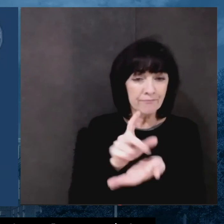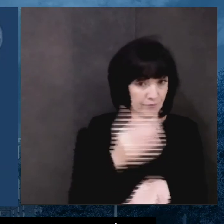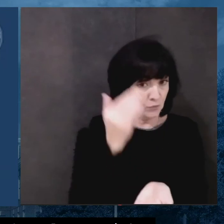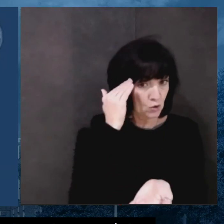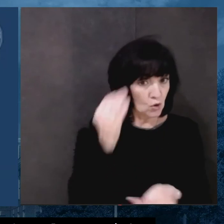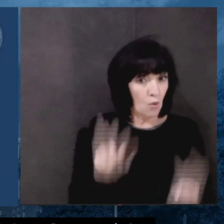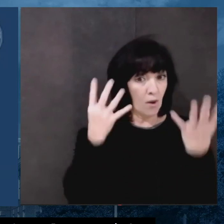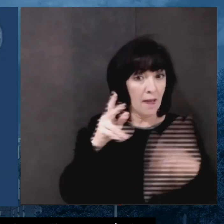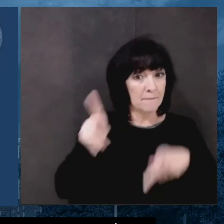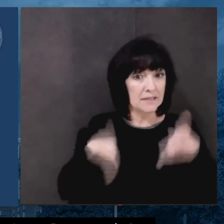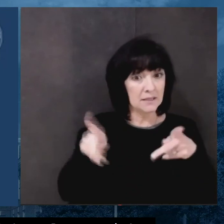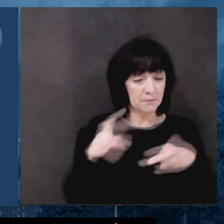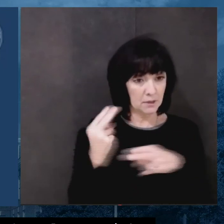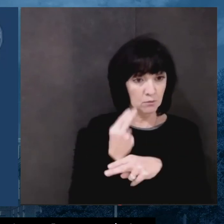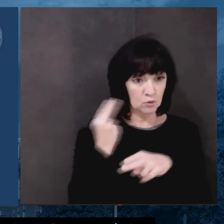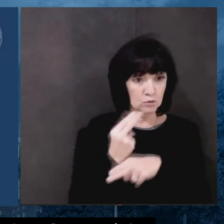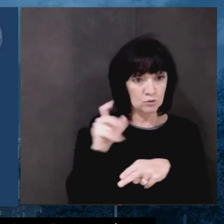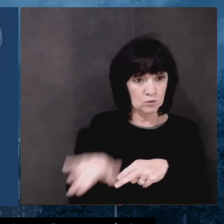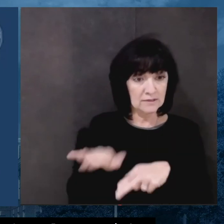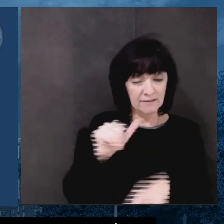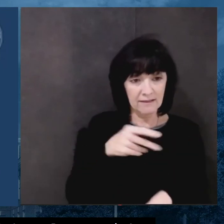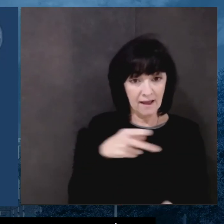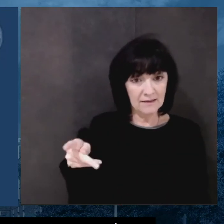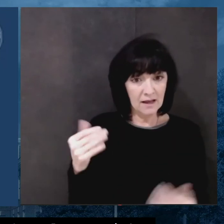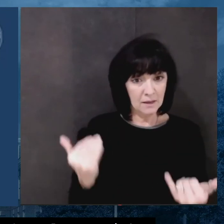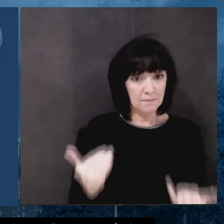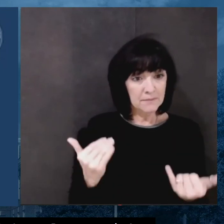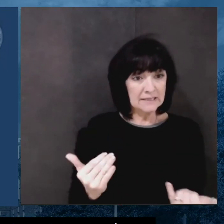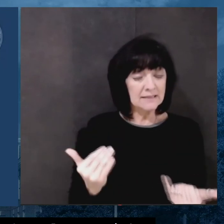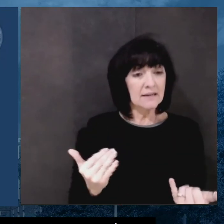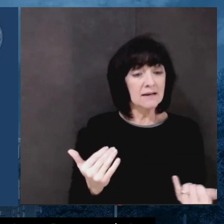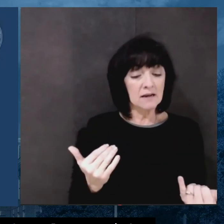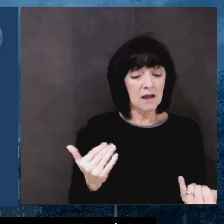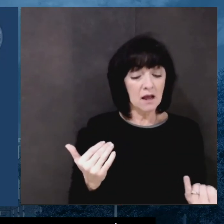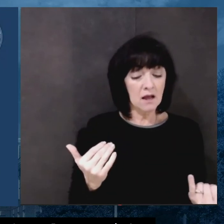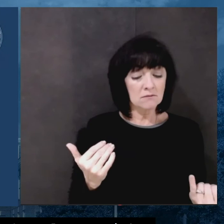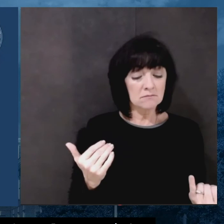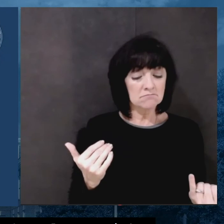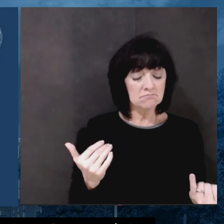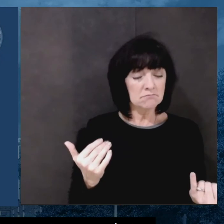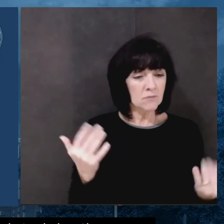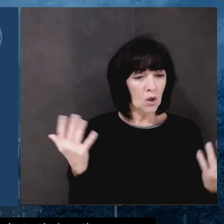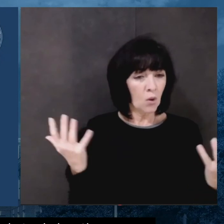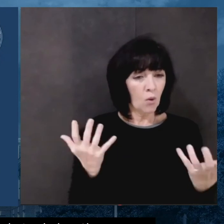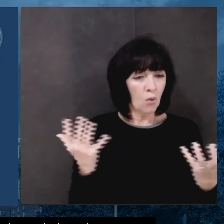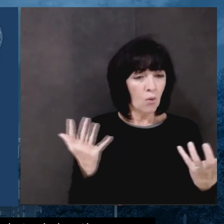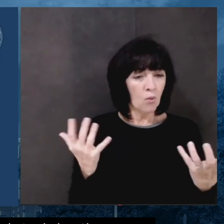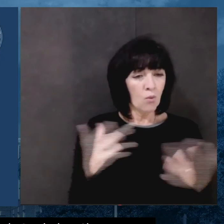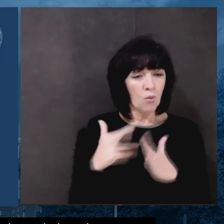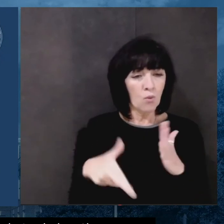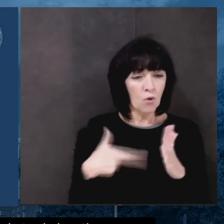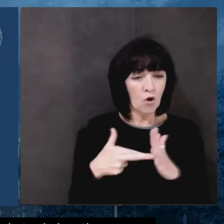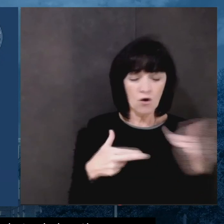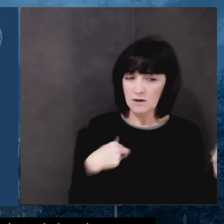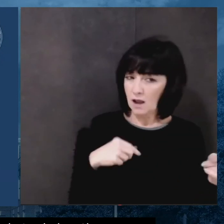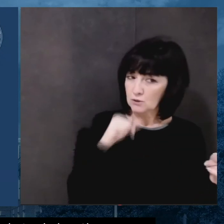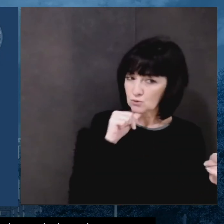app played in the state's contact tracing program? Yeah, I don't. Maybe